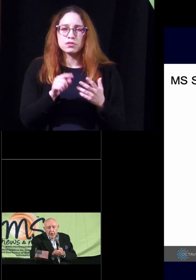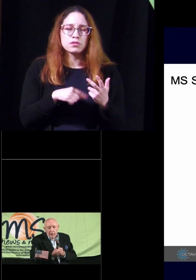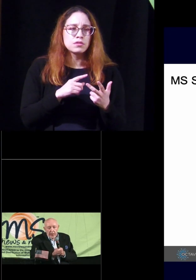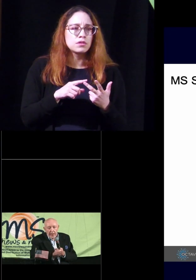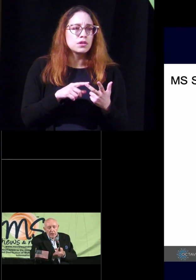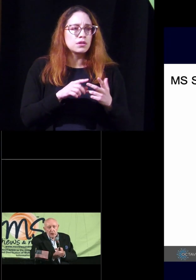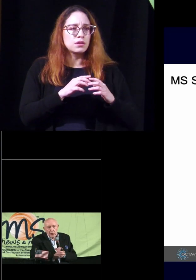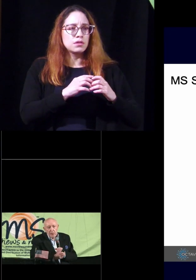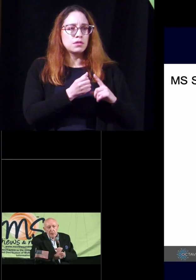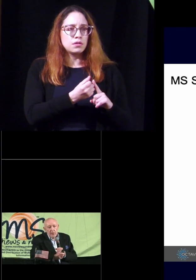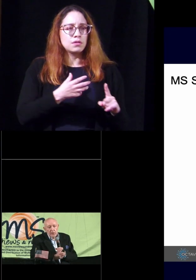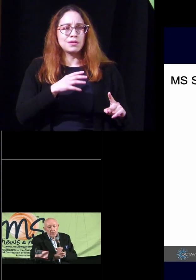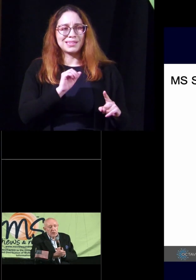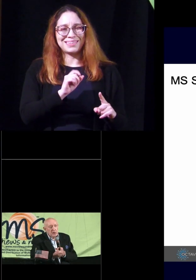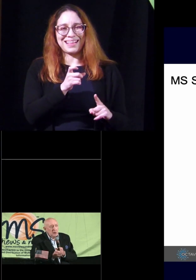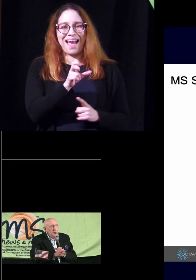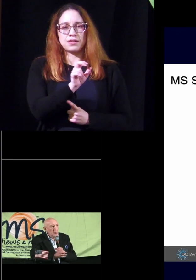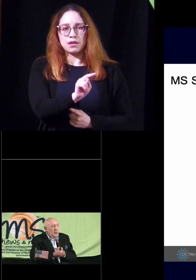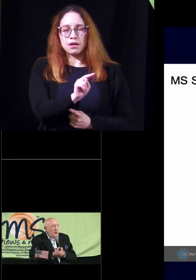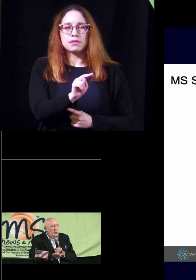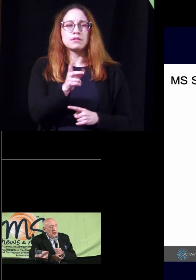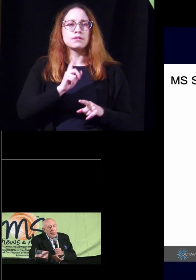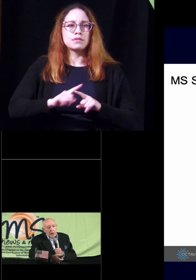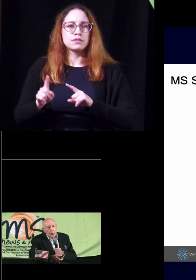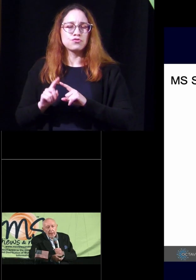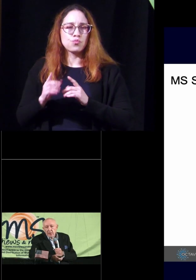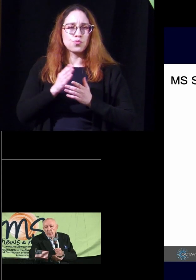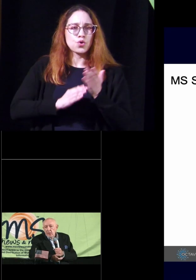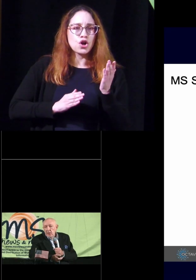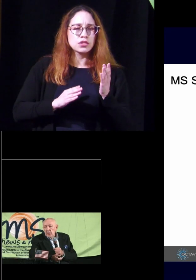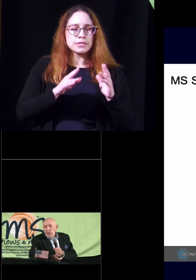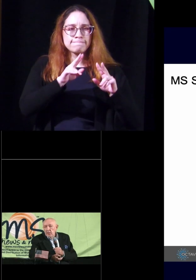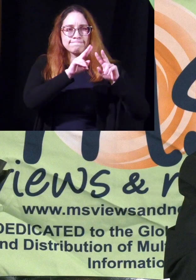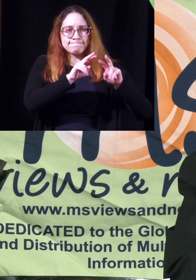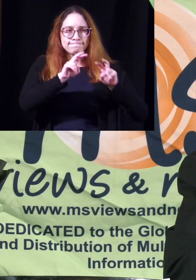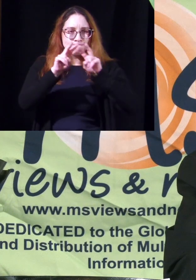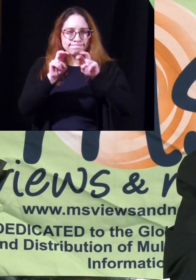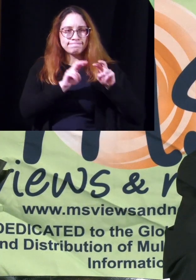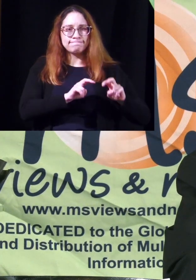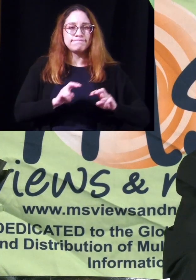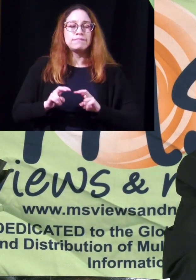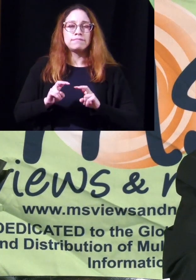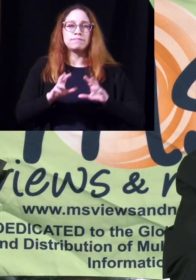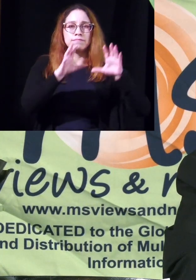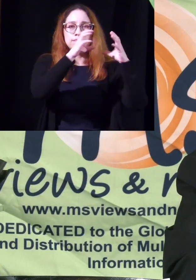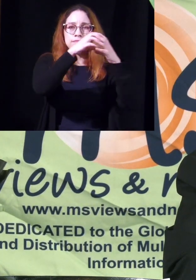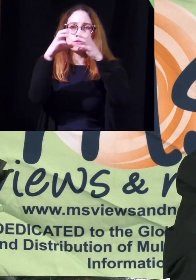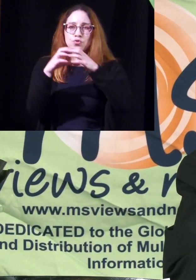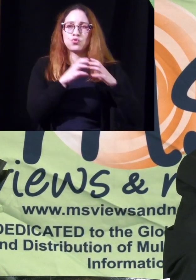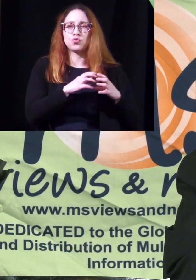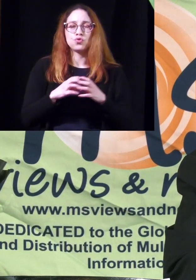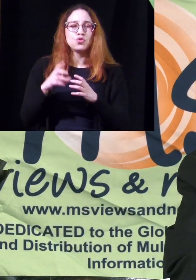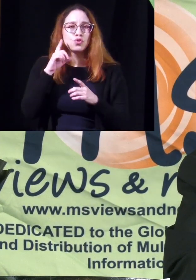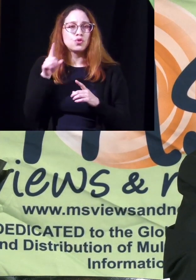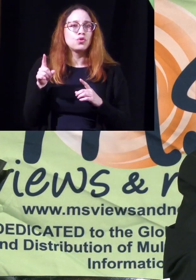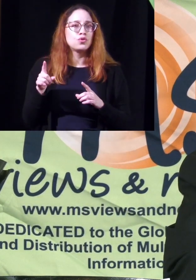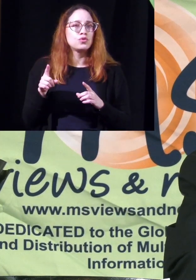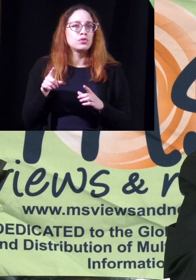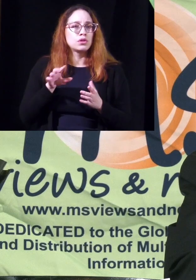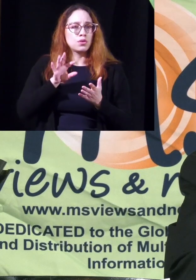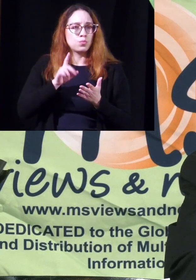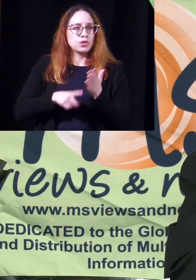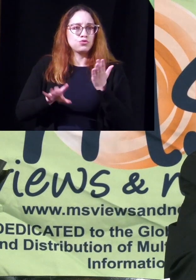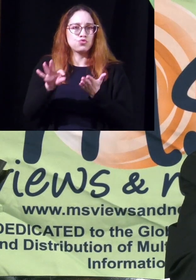to breakdown of the axon. So these are different components that we're going to look at, and they have an algorithm to work out what your score is going to